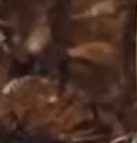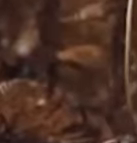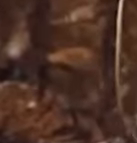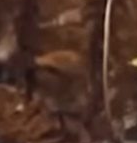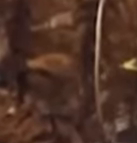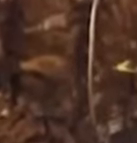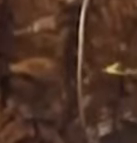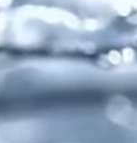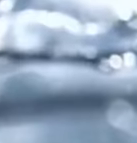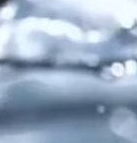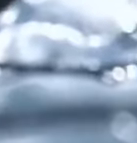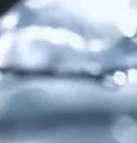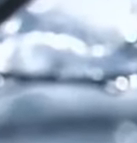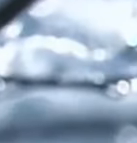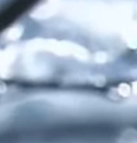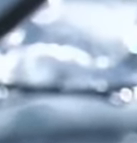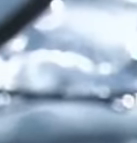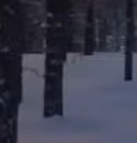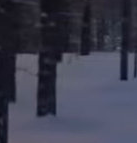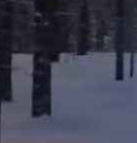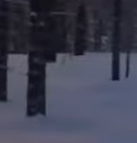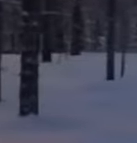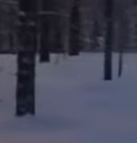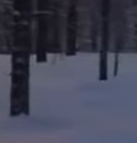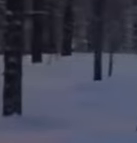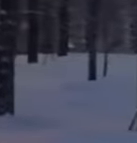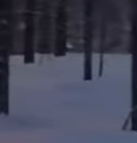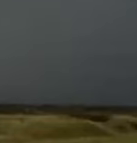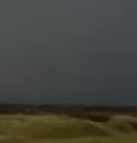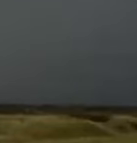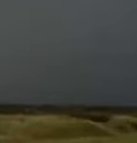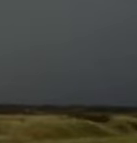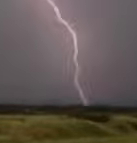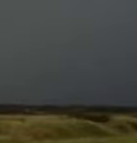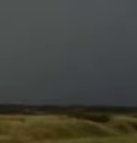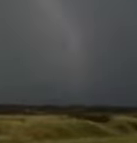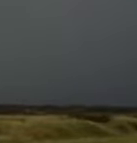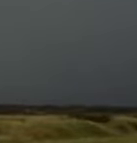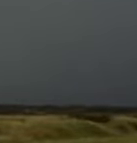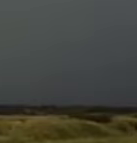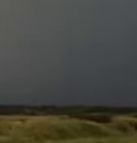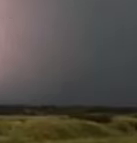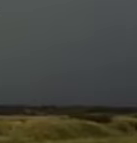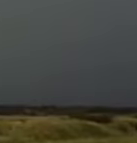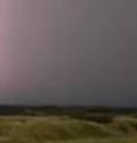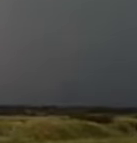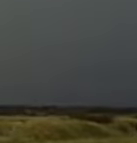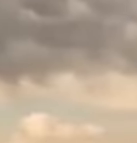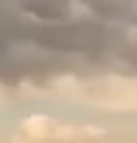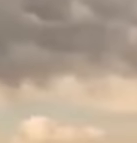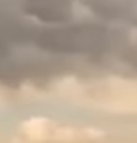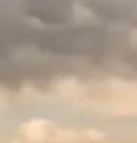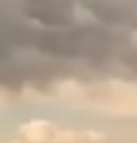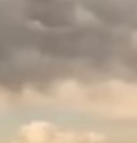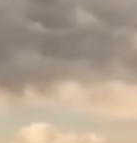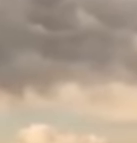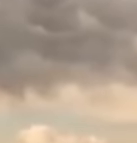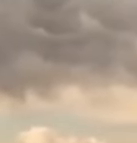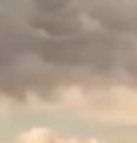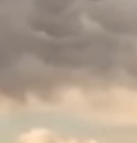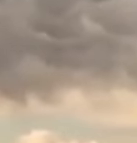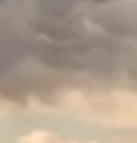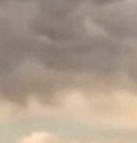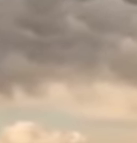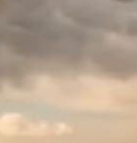selitulu ngilethelwa baka MTN Business. Noma simo selitulu sinjani, iMTN Business ikhona ukusiza ibhizinisi